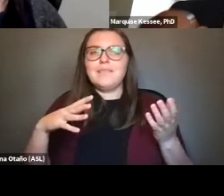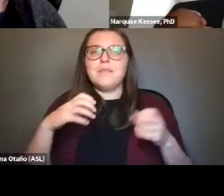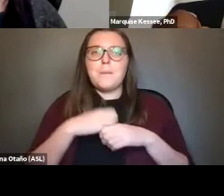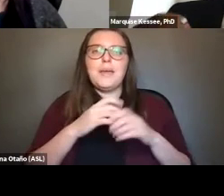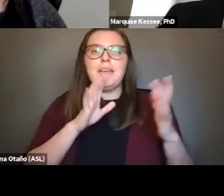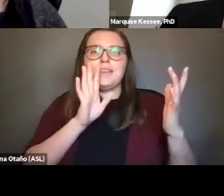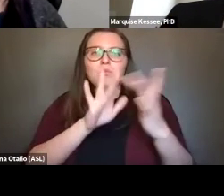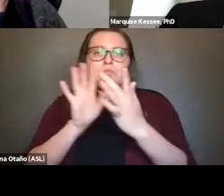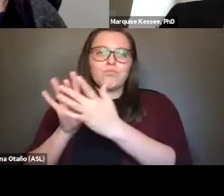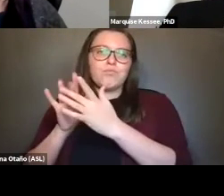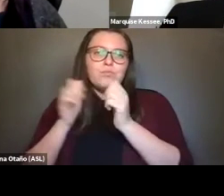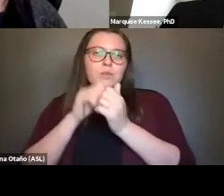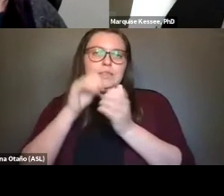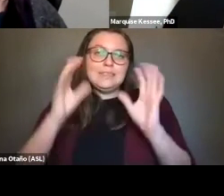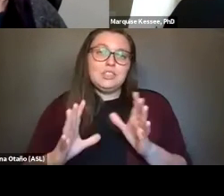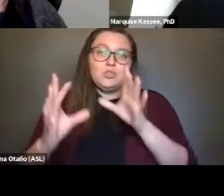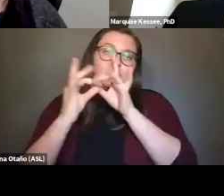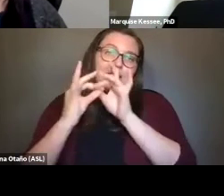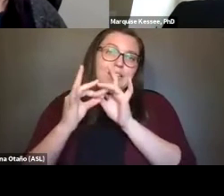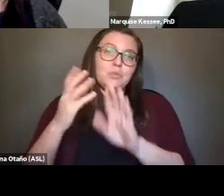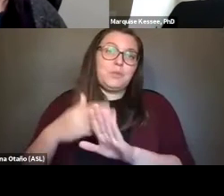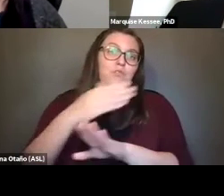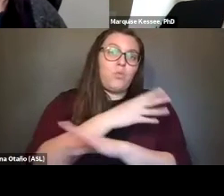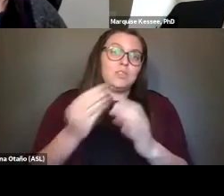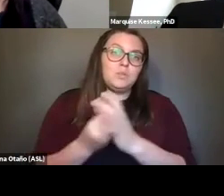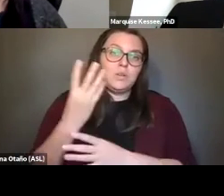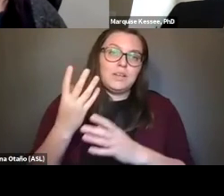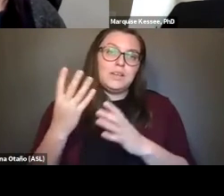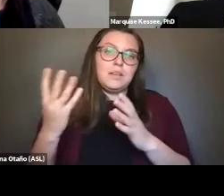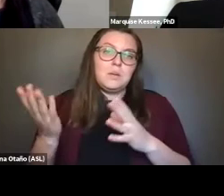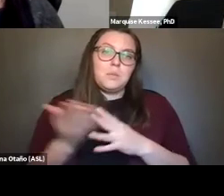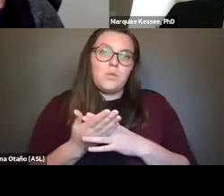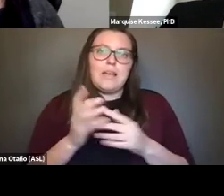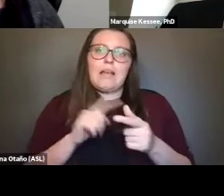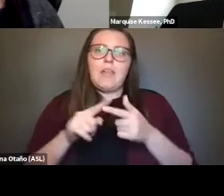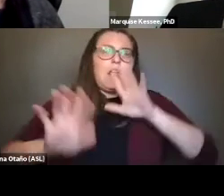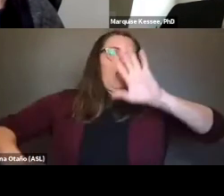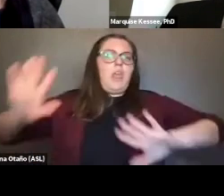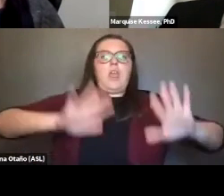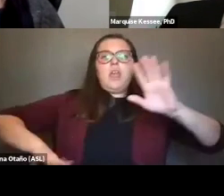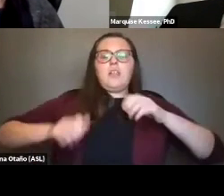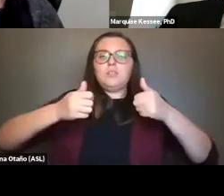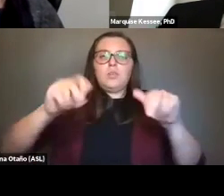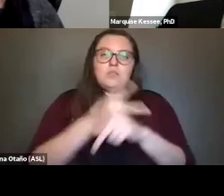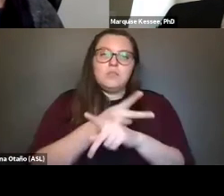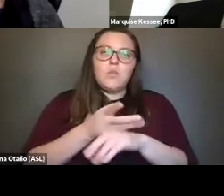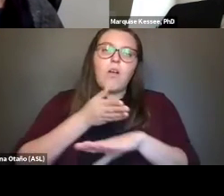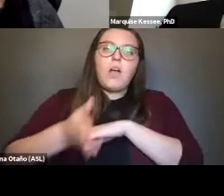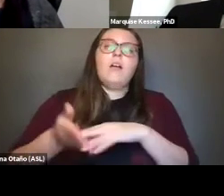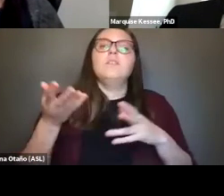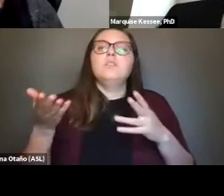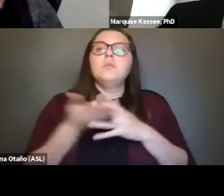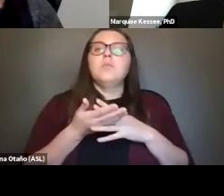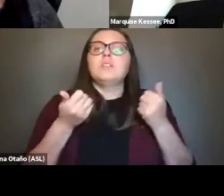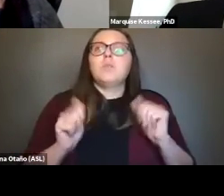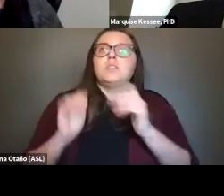the relationships and made those connections before spring break, were then scrambling after the break to try to make a contact